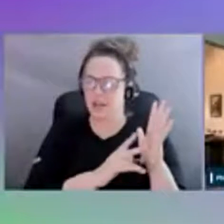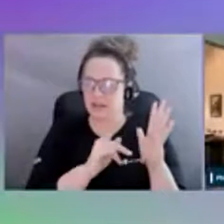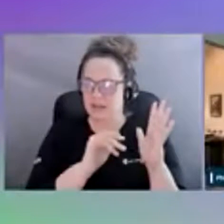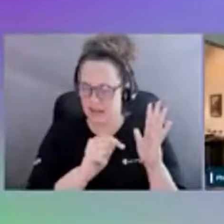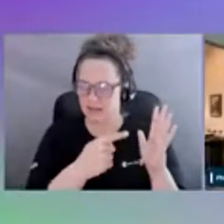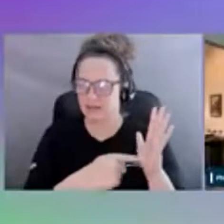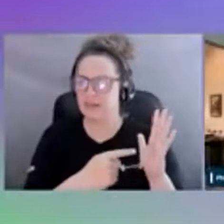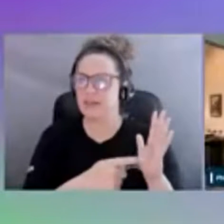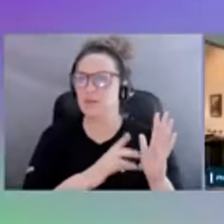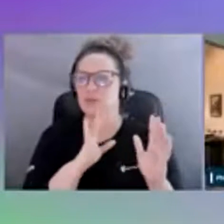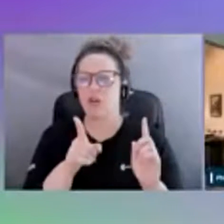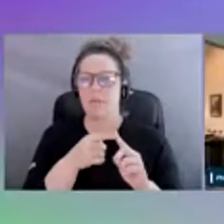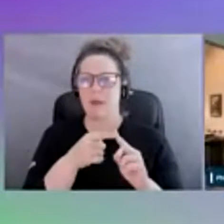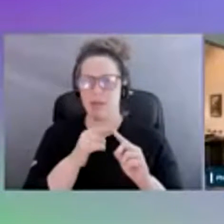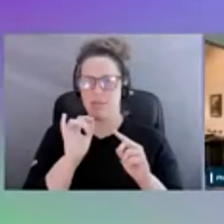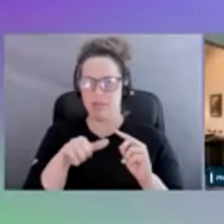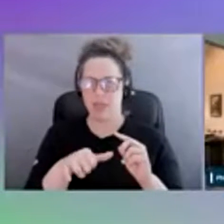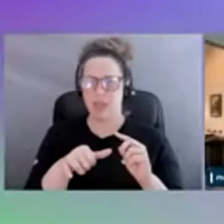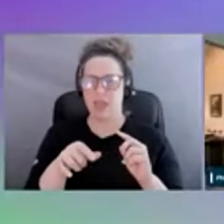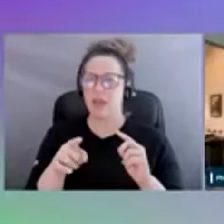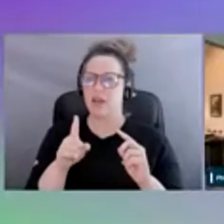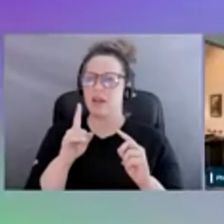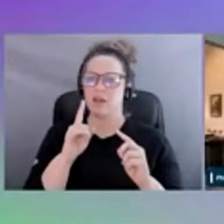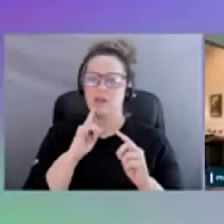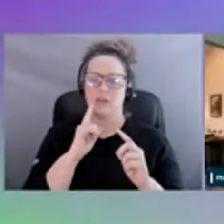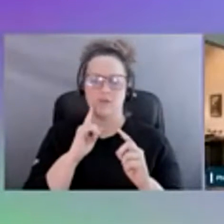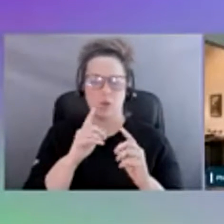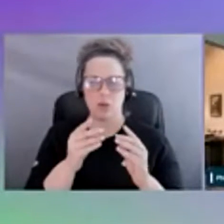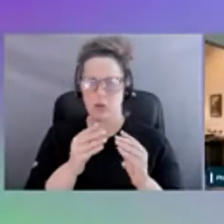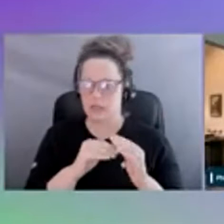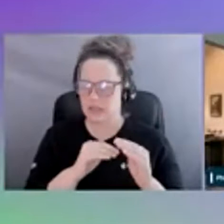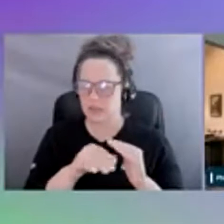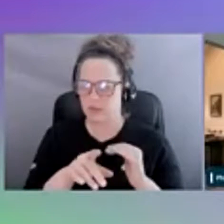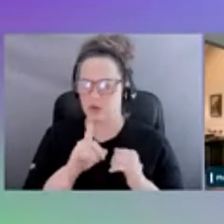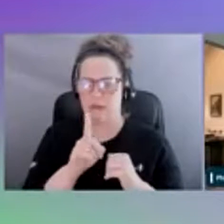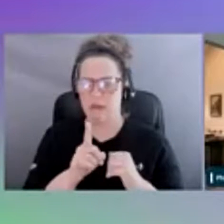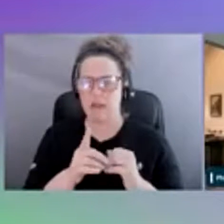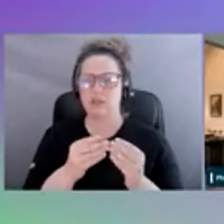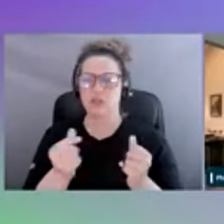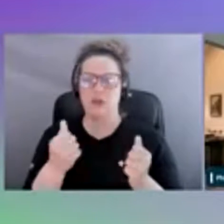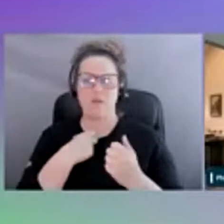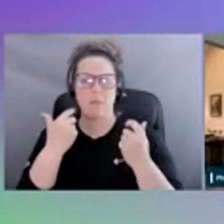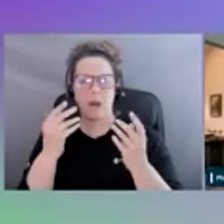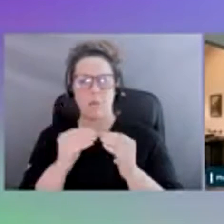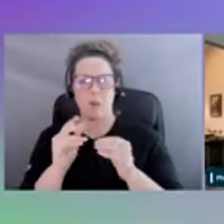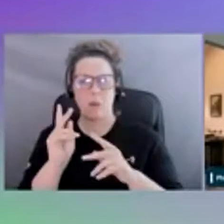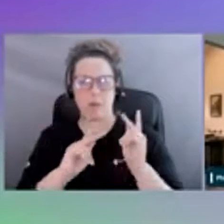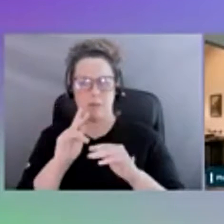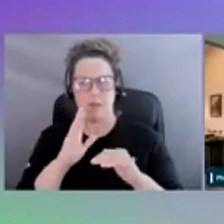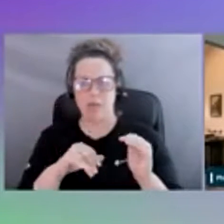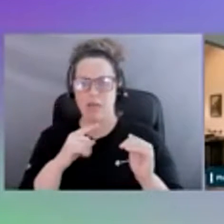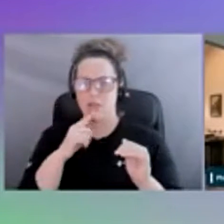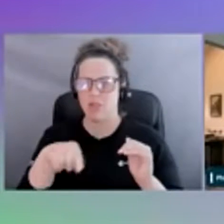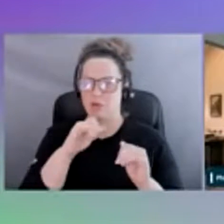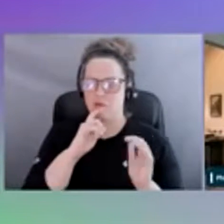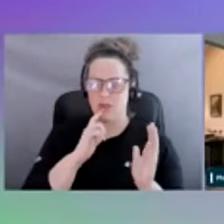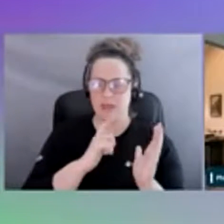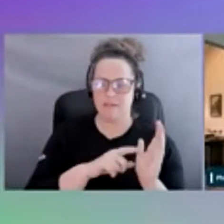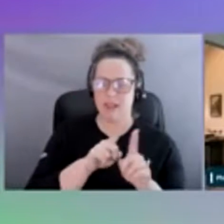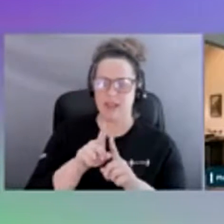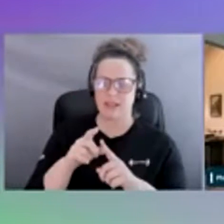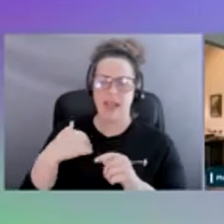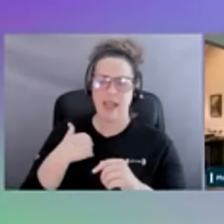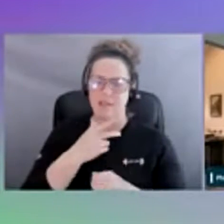talk about when you solve for accessibility, you actually solve for many more people than those that identify as